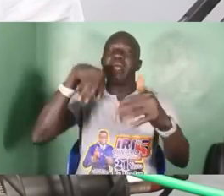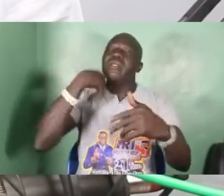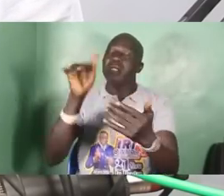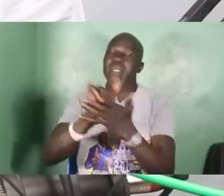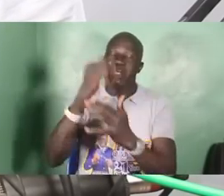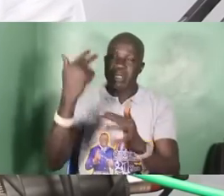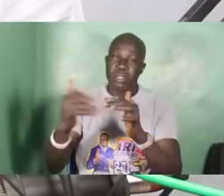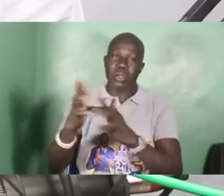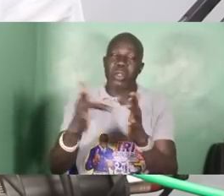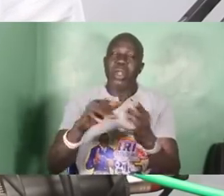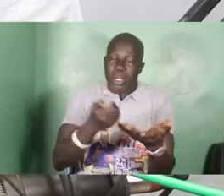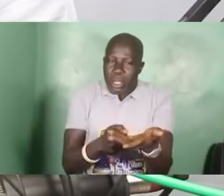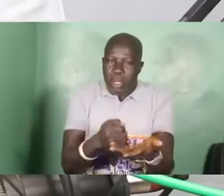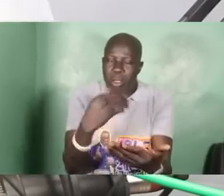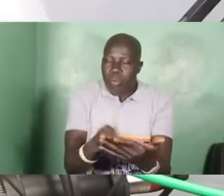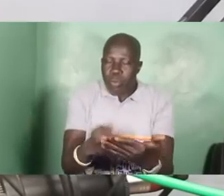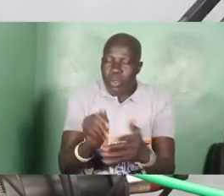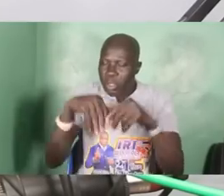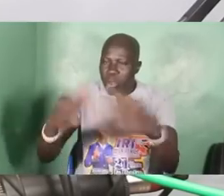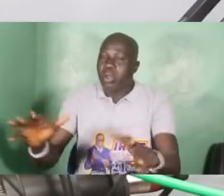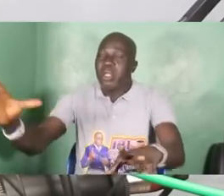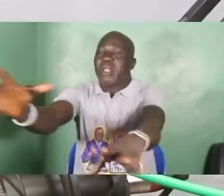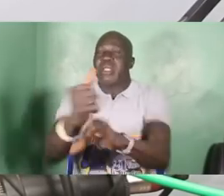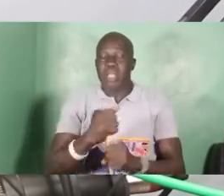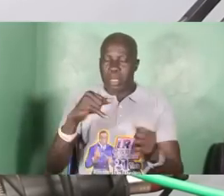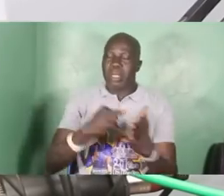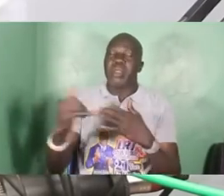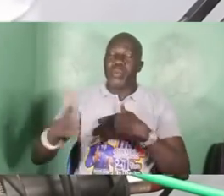luwa kokoro wo to bo sonu o ja gba